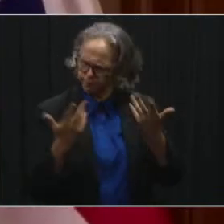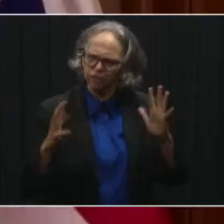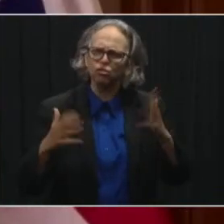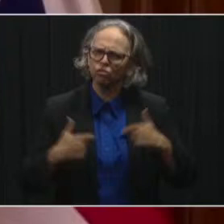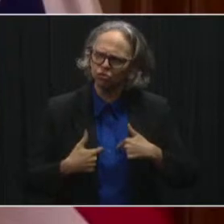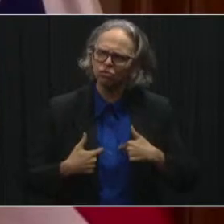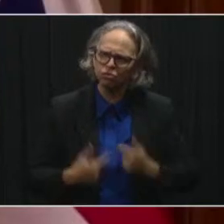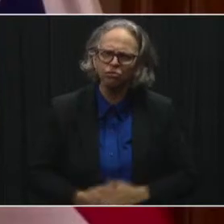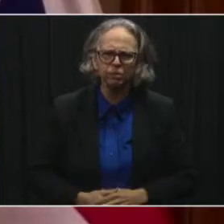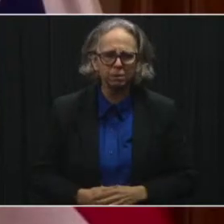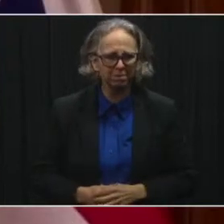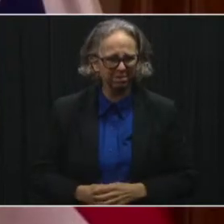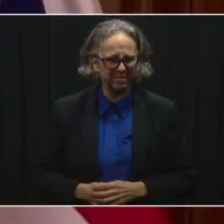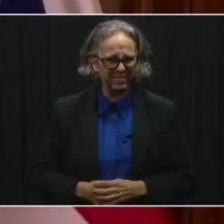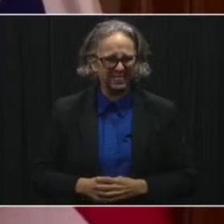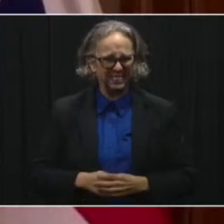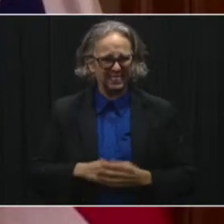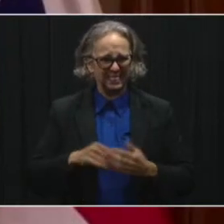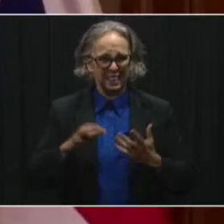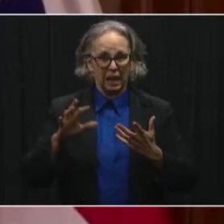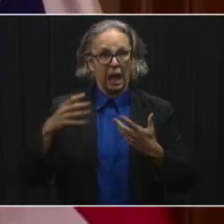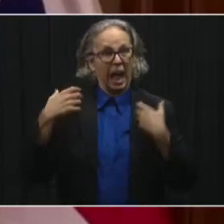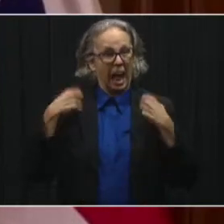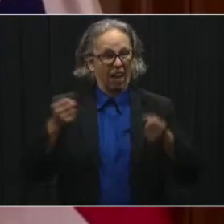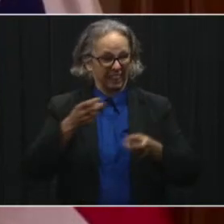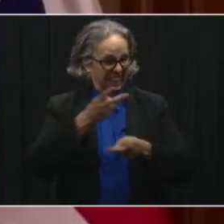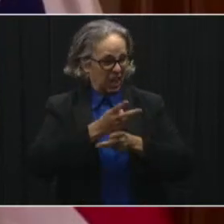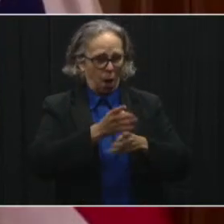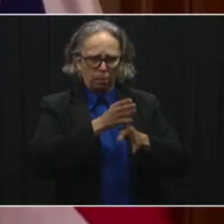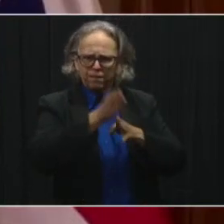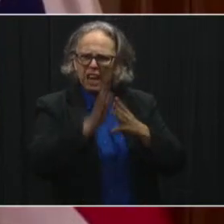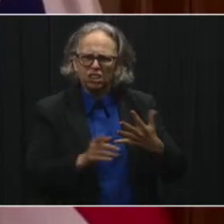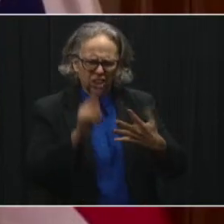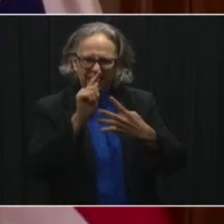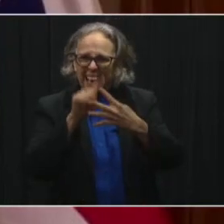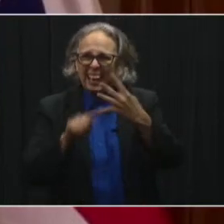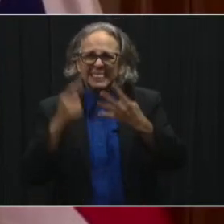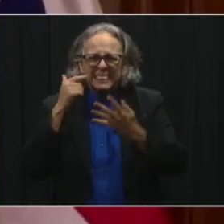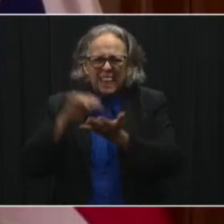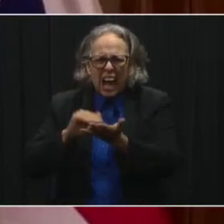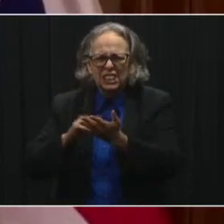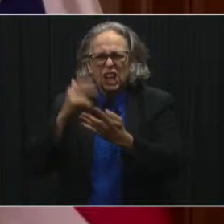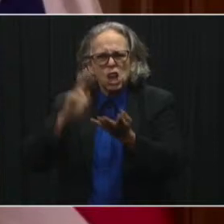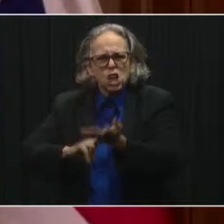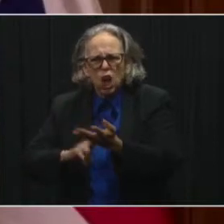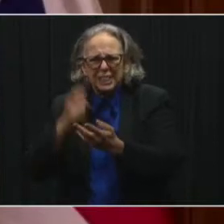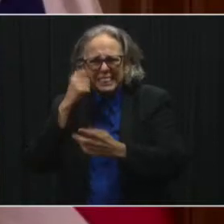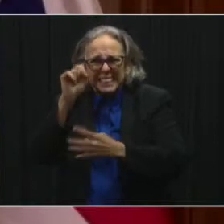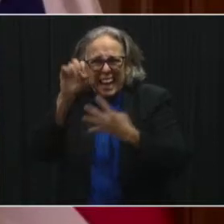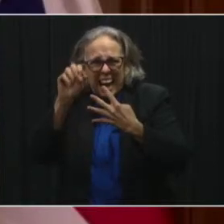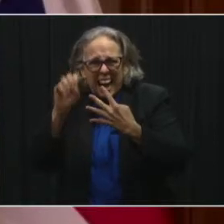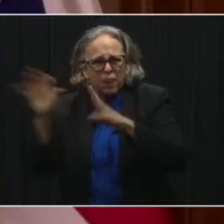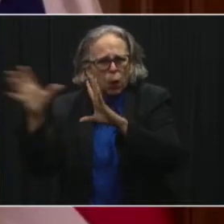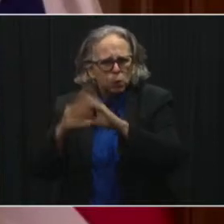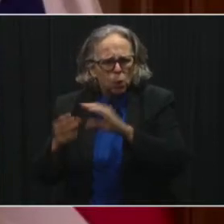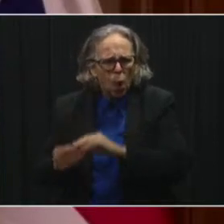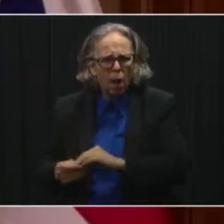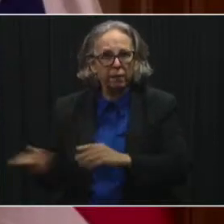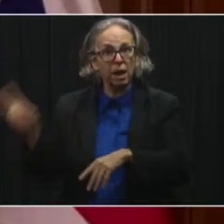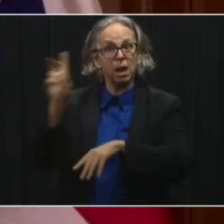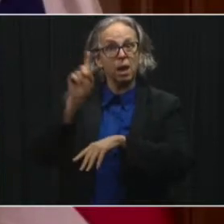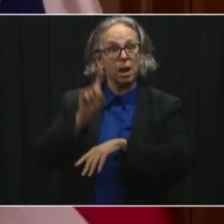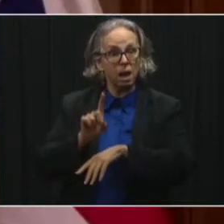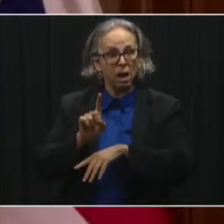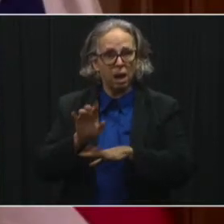healthcare professionals who talked today and looked in the camera and told the people of the state, this